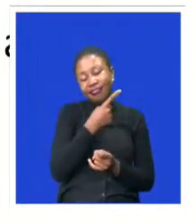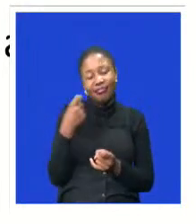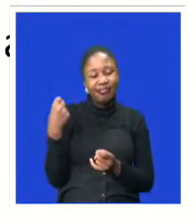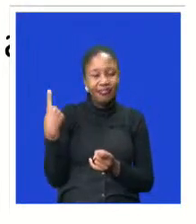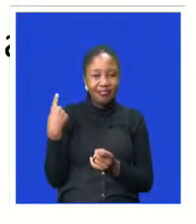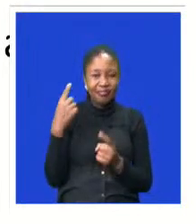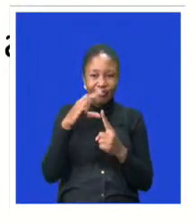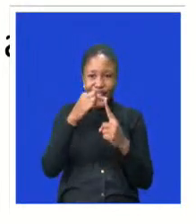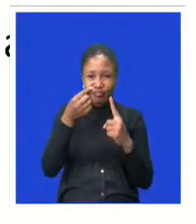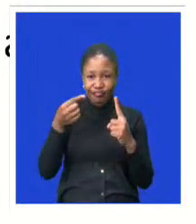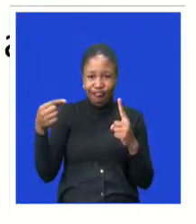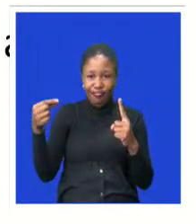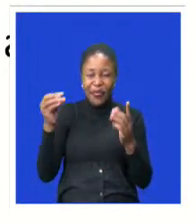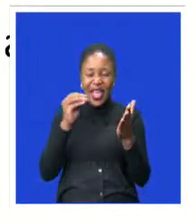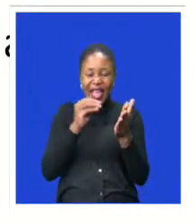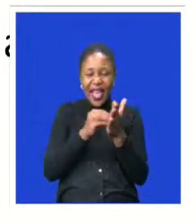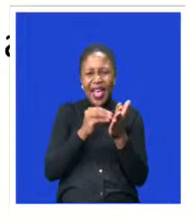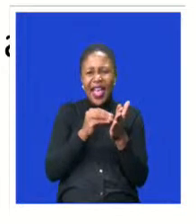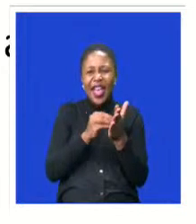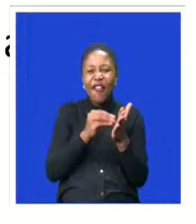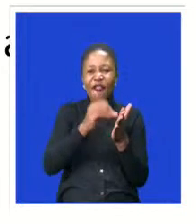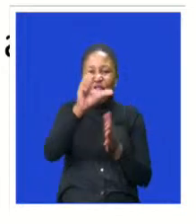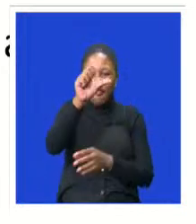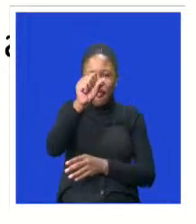and a predicate.